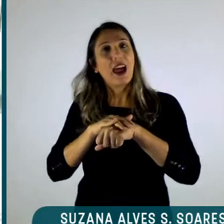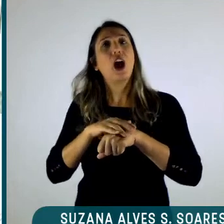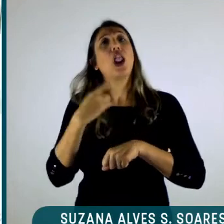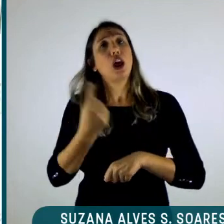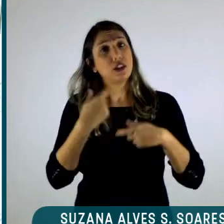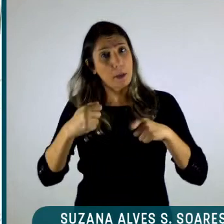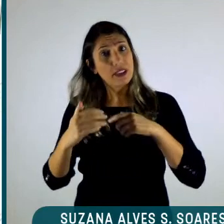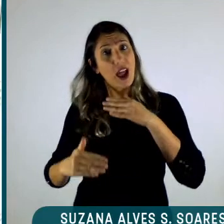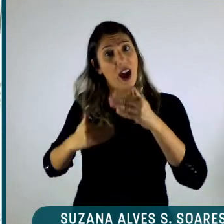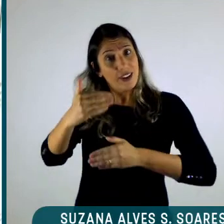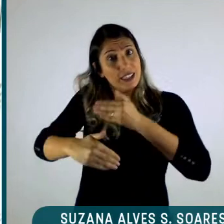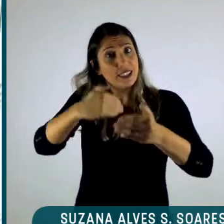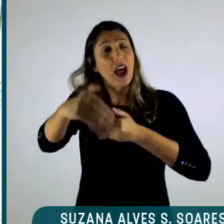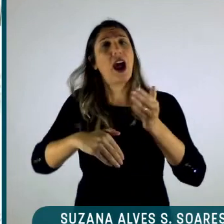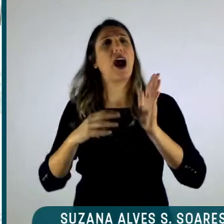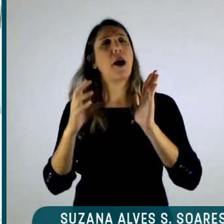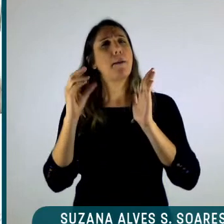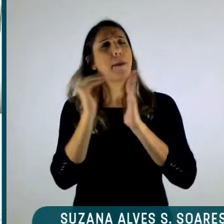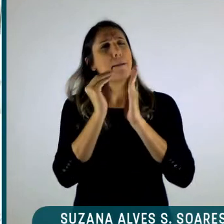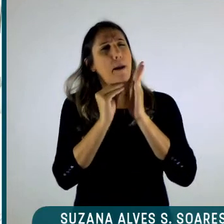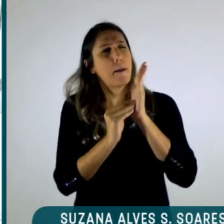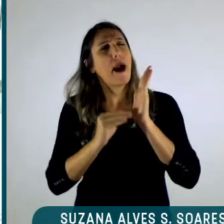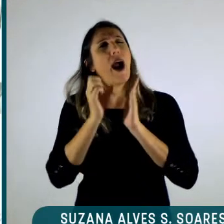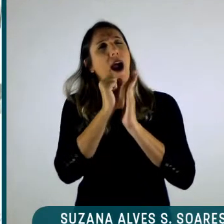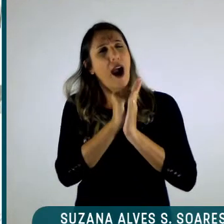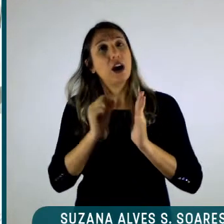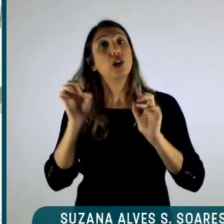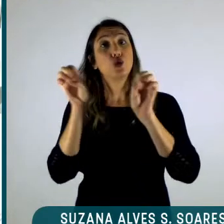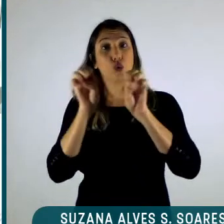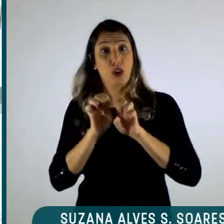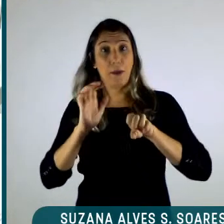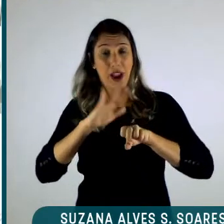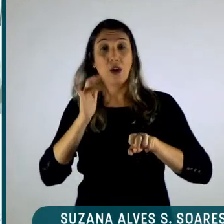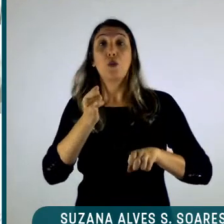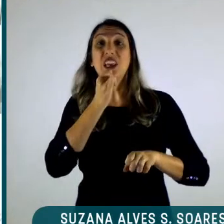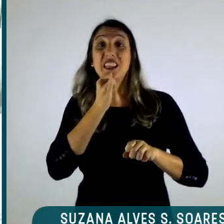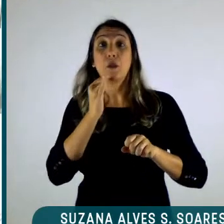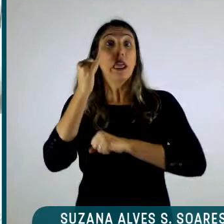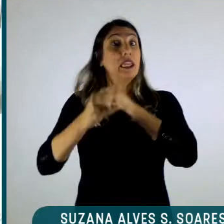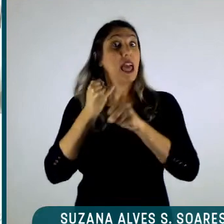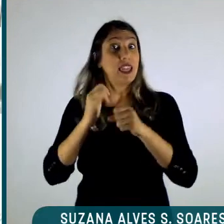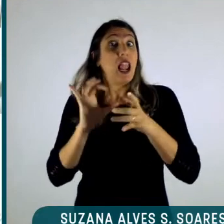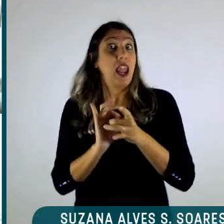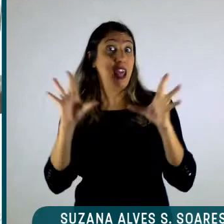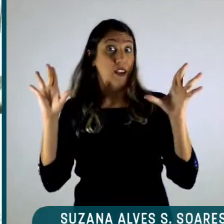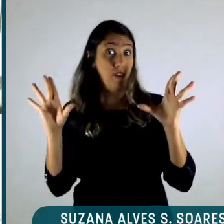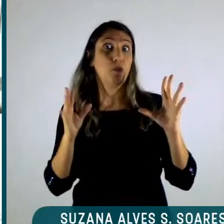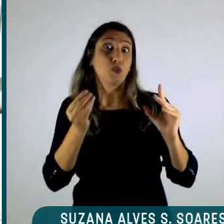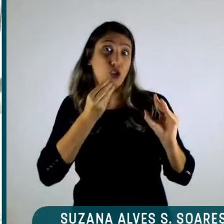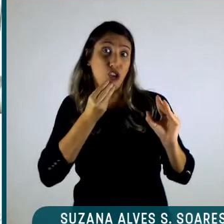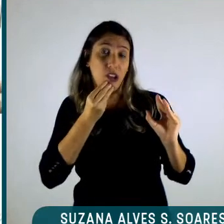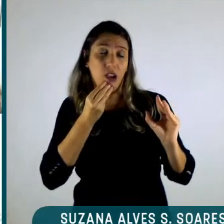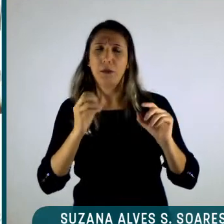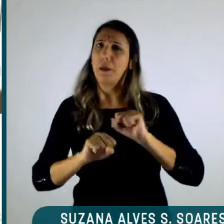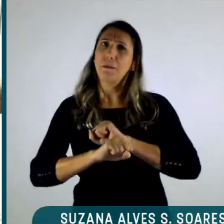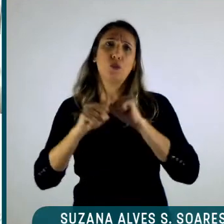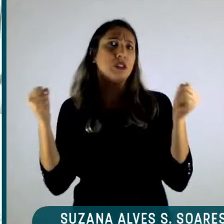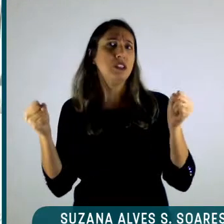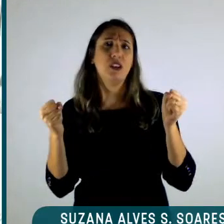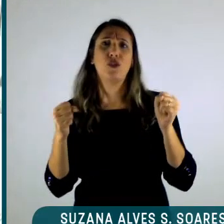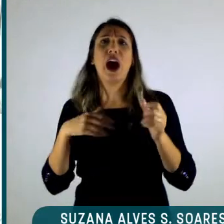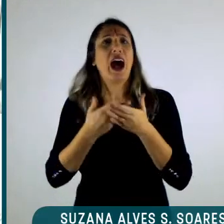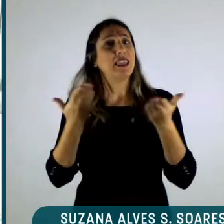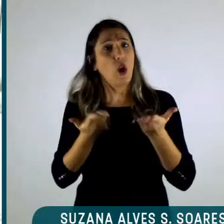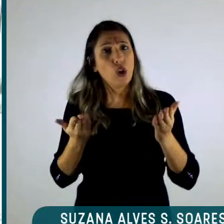to them, is that we should go further into an agenda that may be more structuring, such as free access to internet. It's not